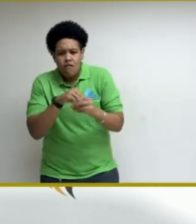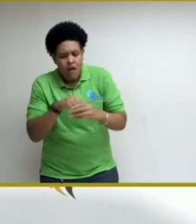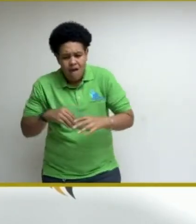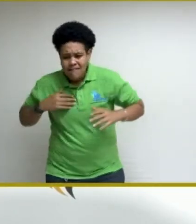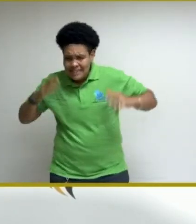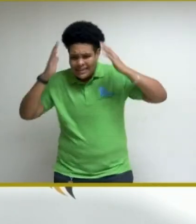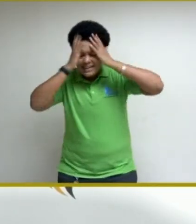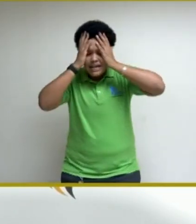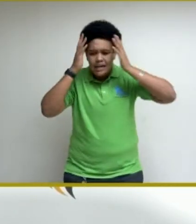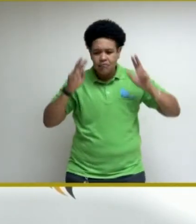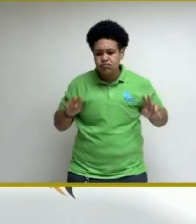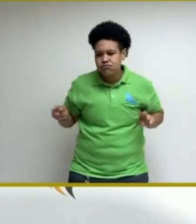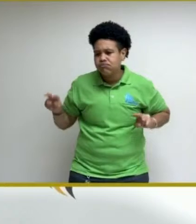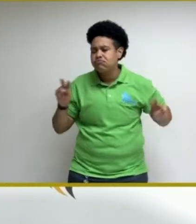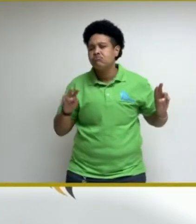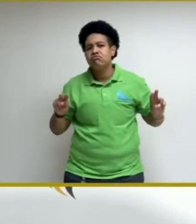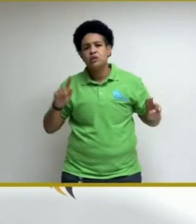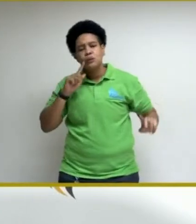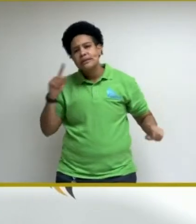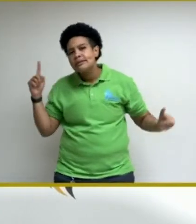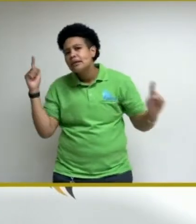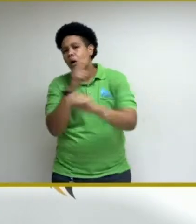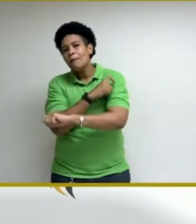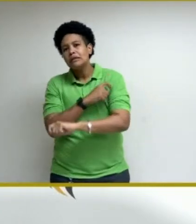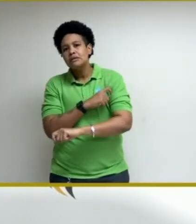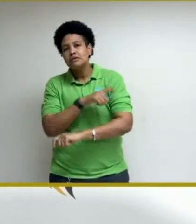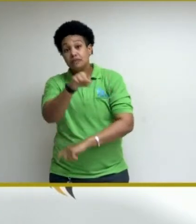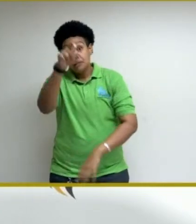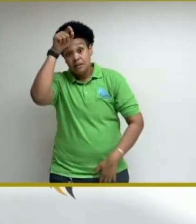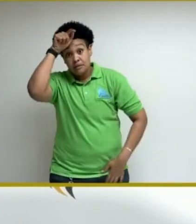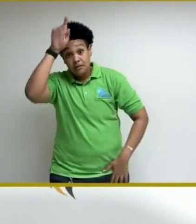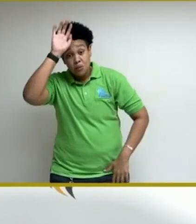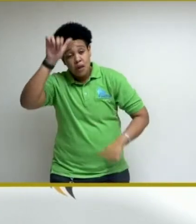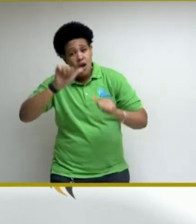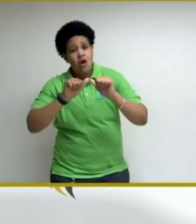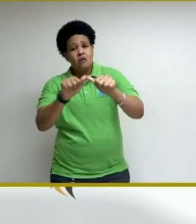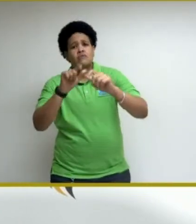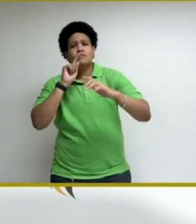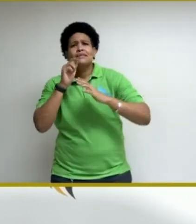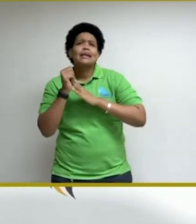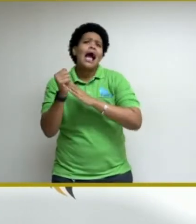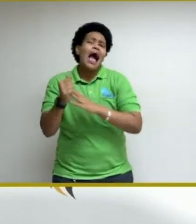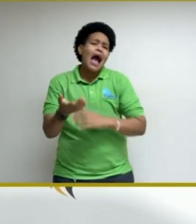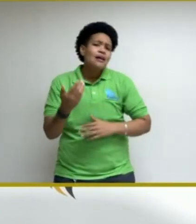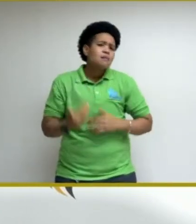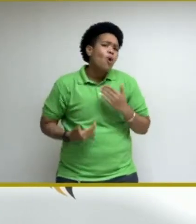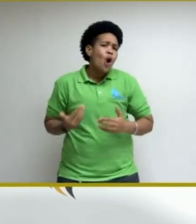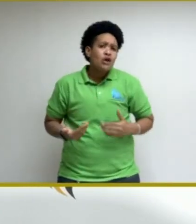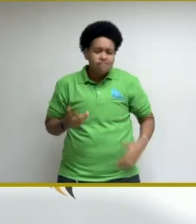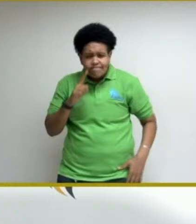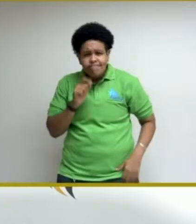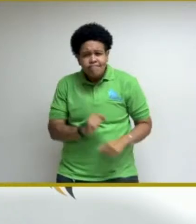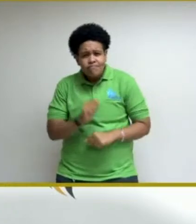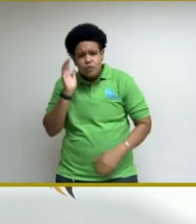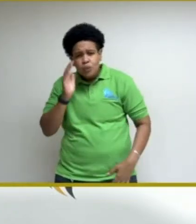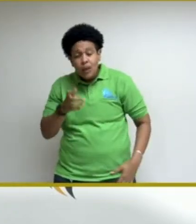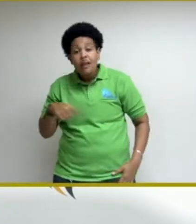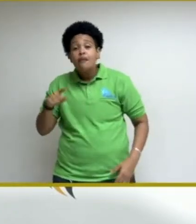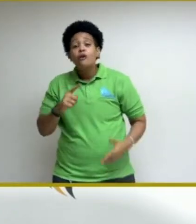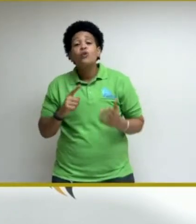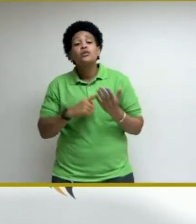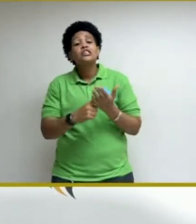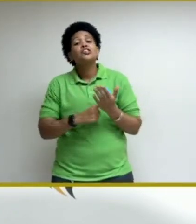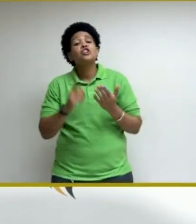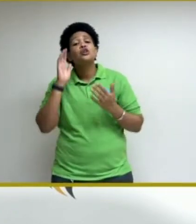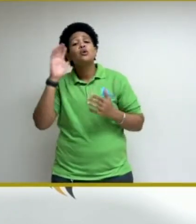I'm saying to you is that this will continue to guide the process, and those deliberations